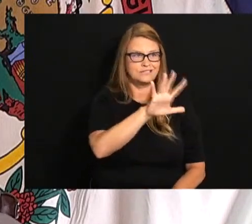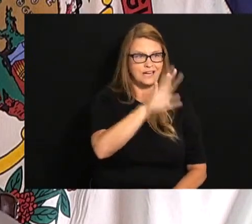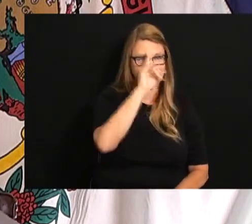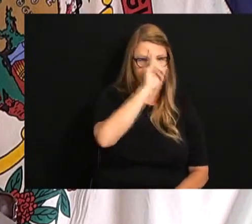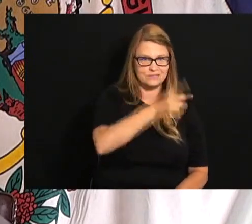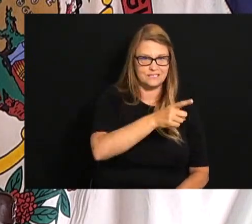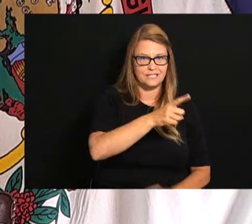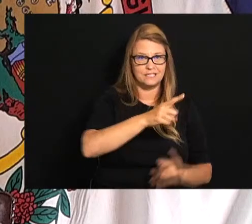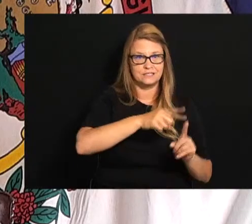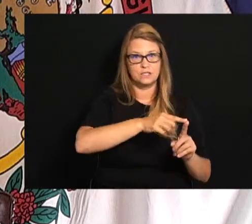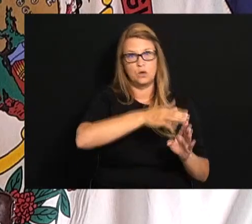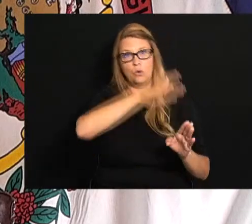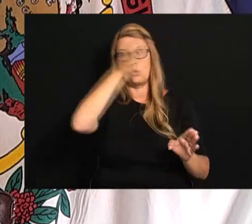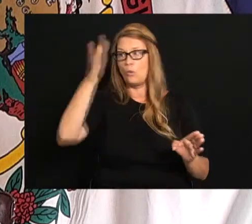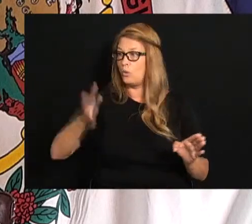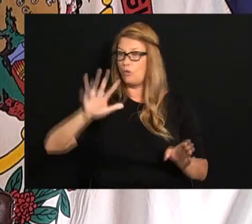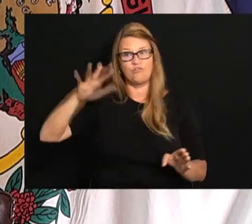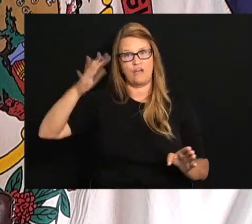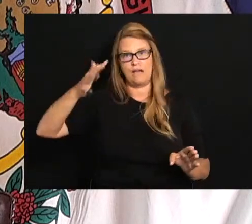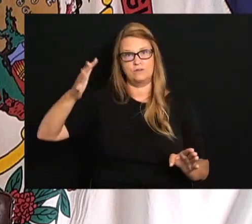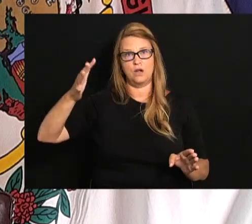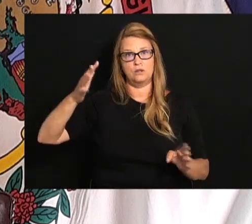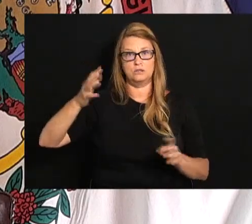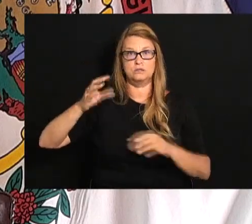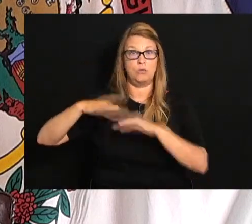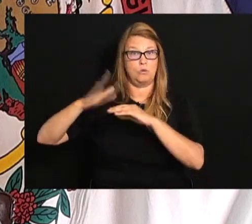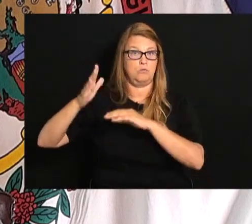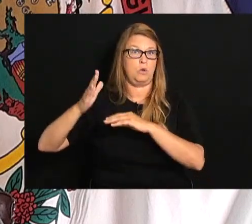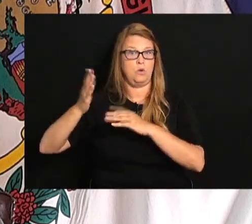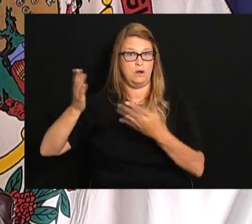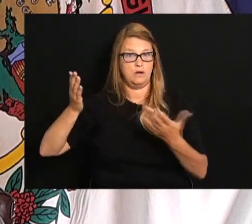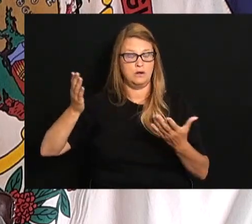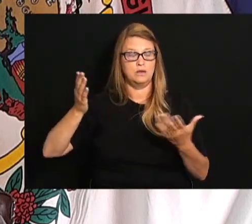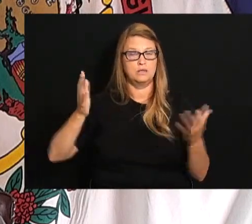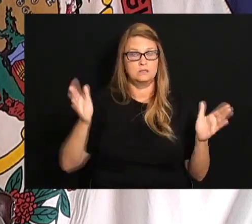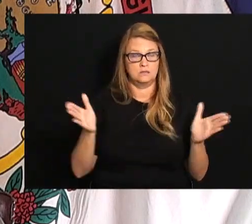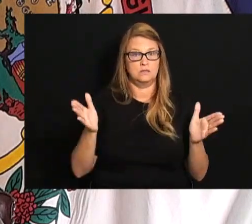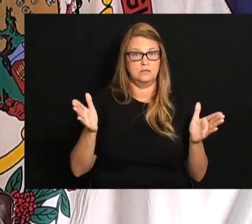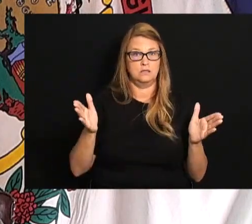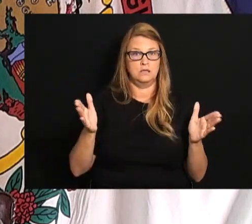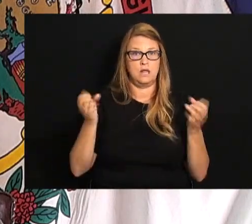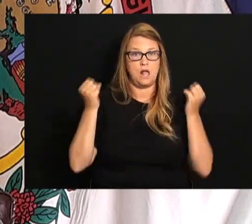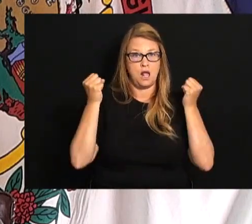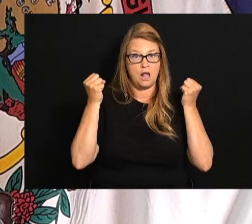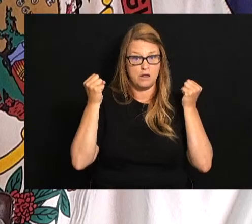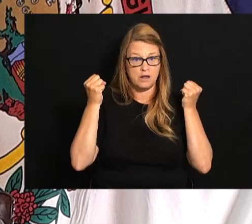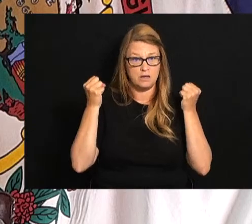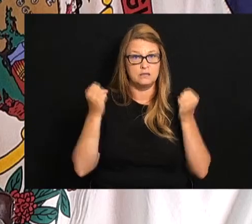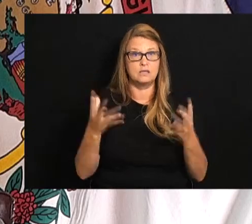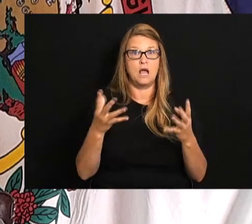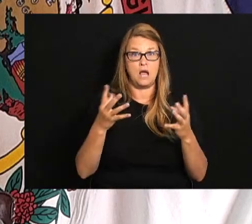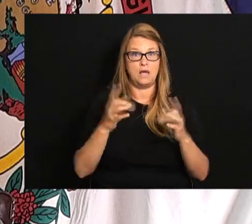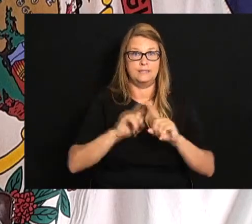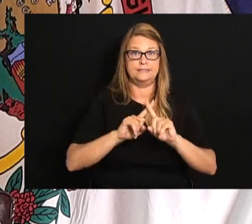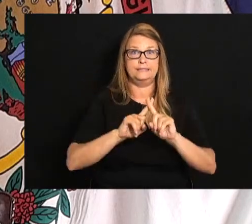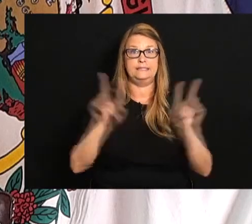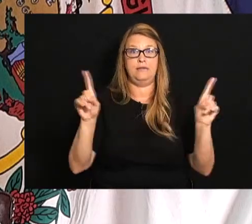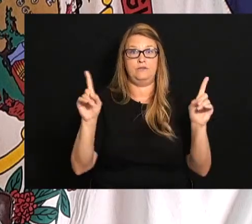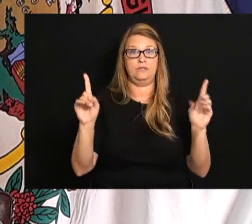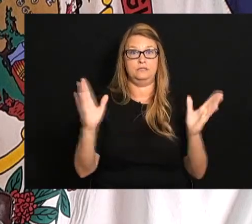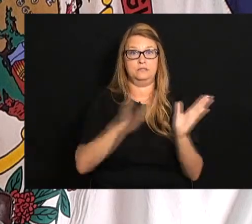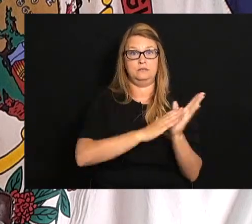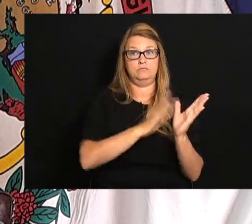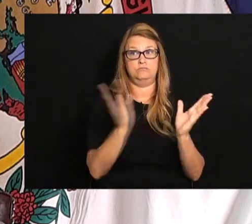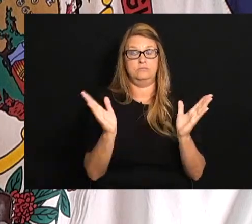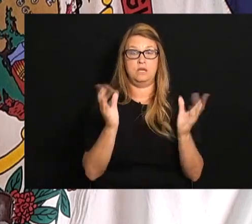$2.75 to $5 or even greater, you know, there's a lot of difference, and there's a lot of people out